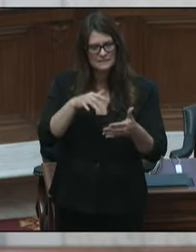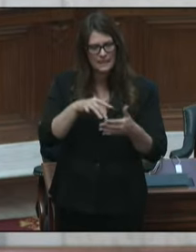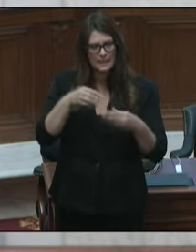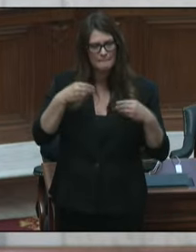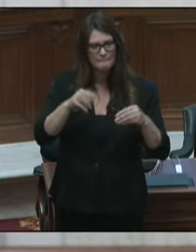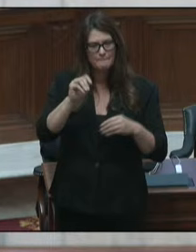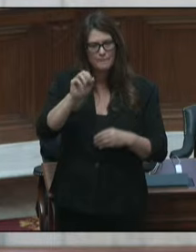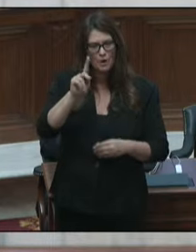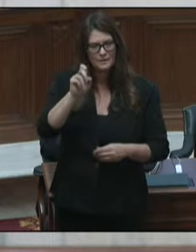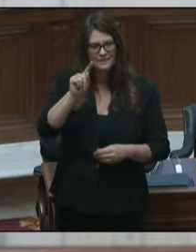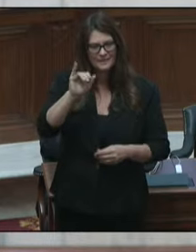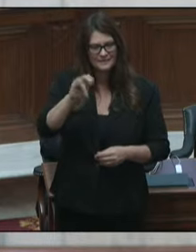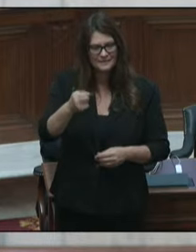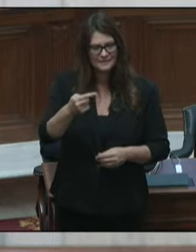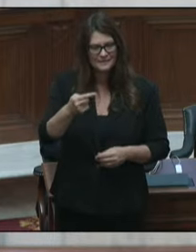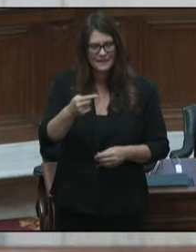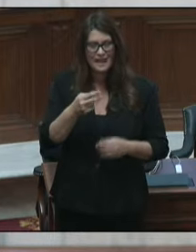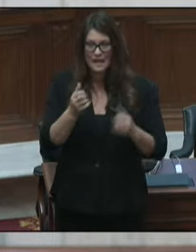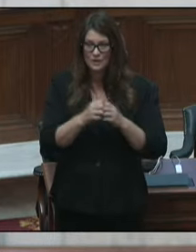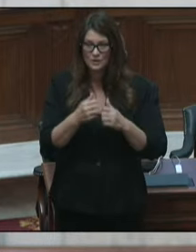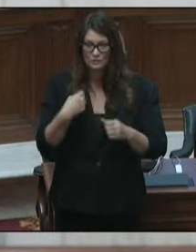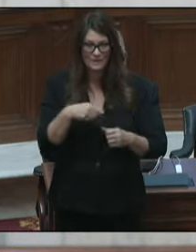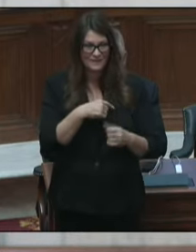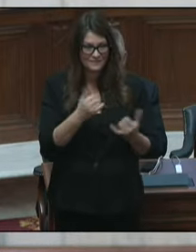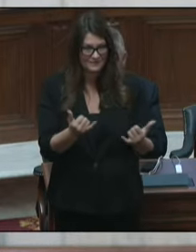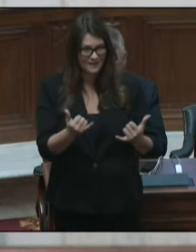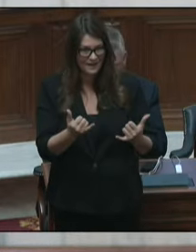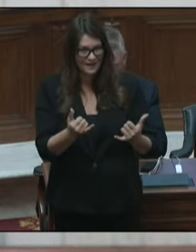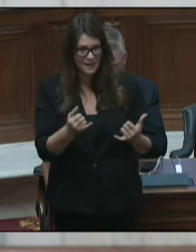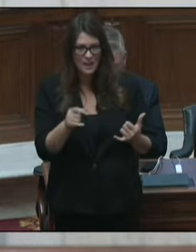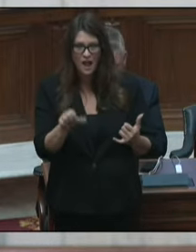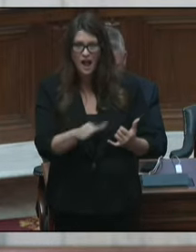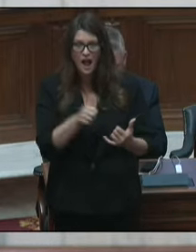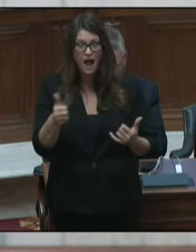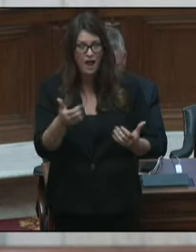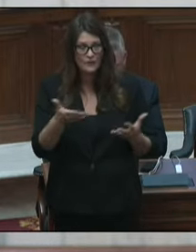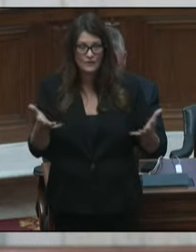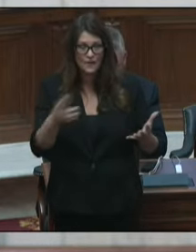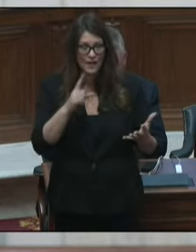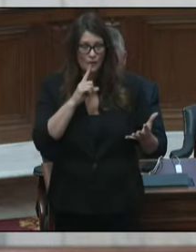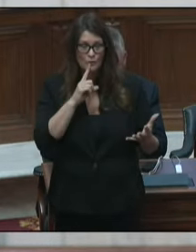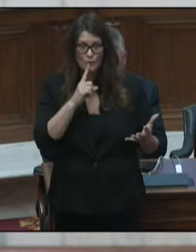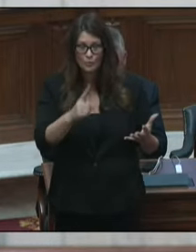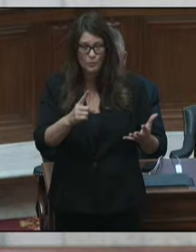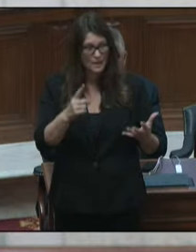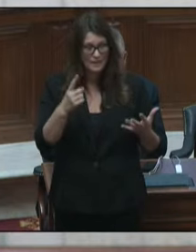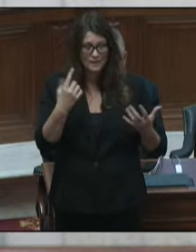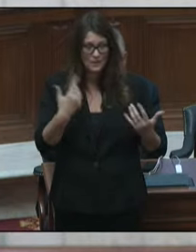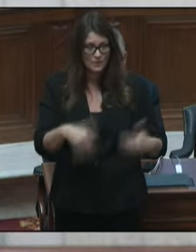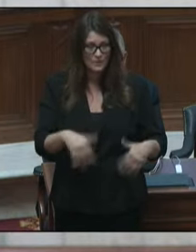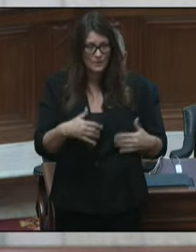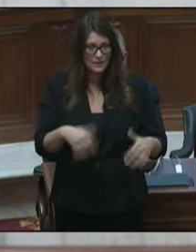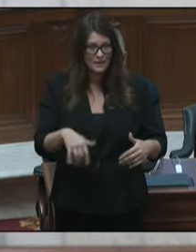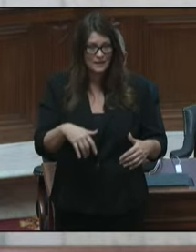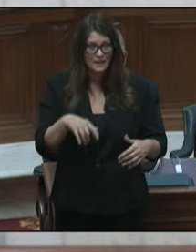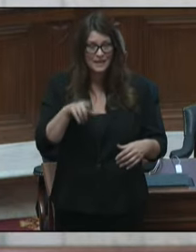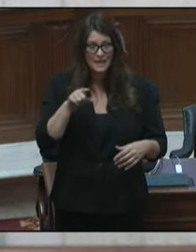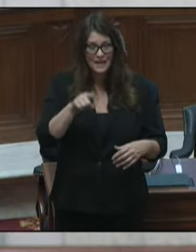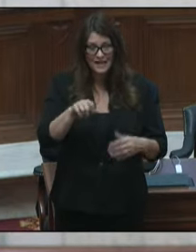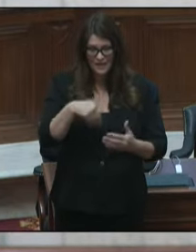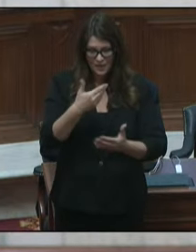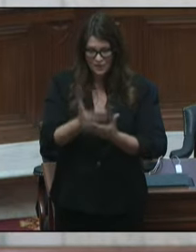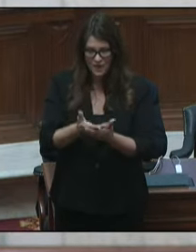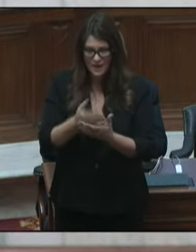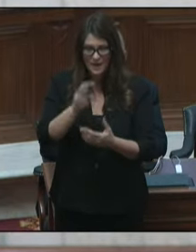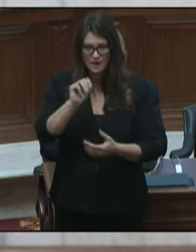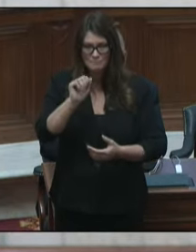today he's with us. And the other thing that Will has done that it will blow you away is as soon as he got there, he